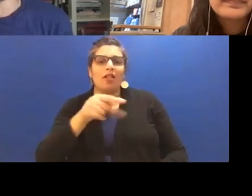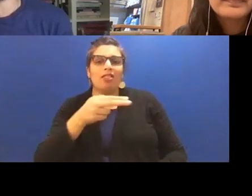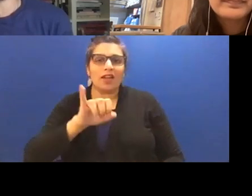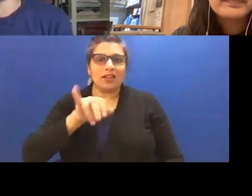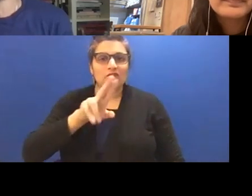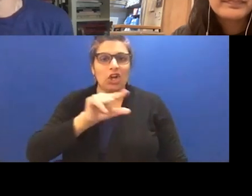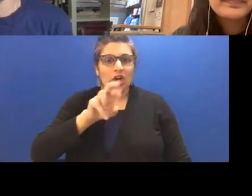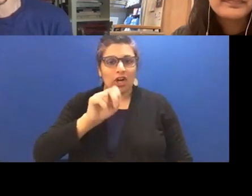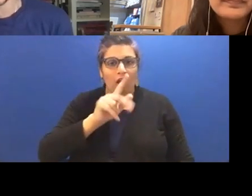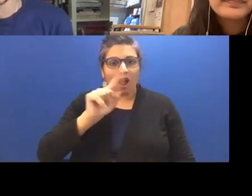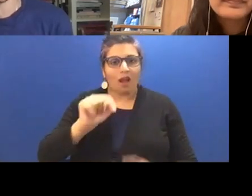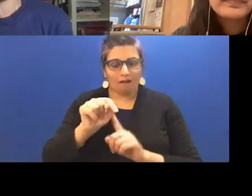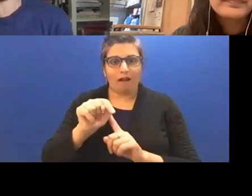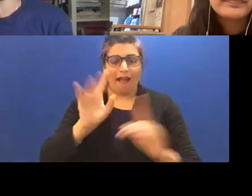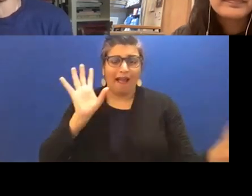that